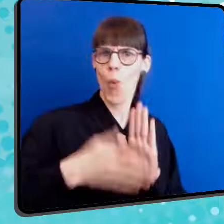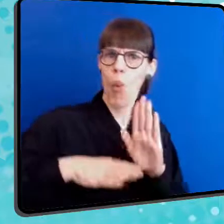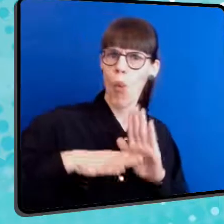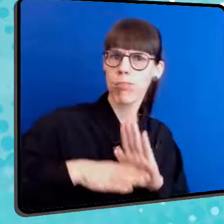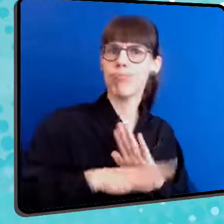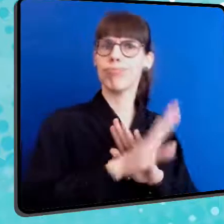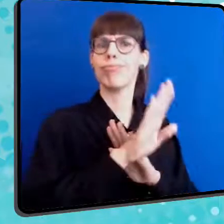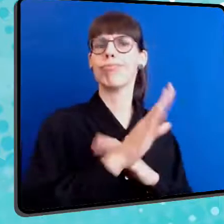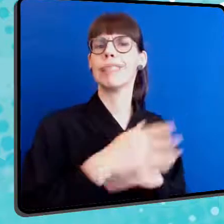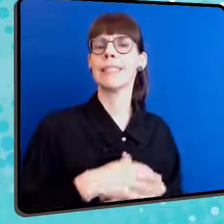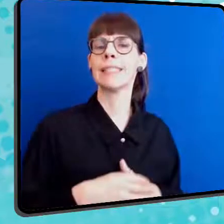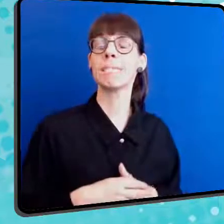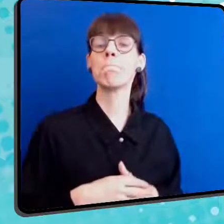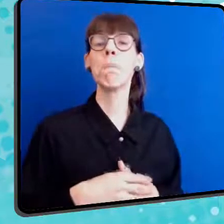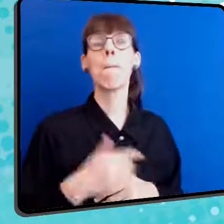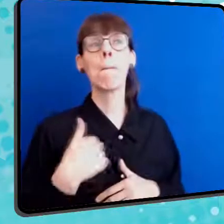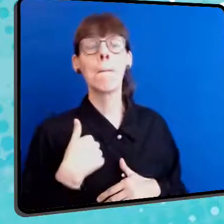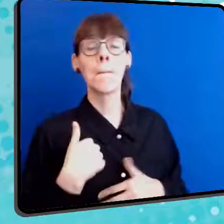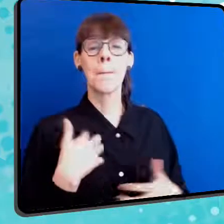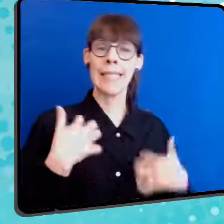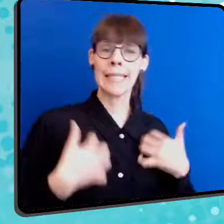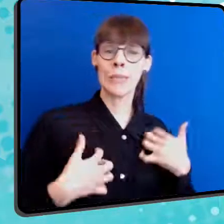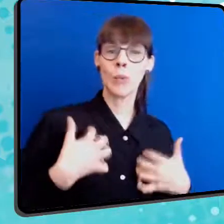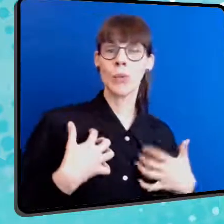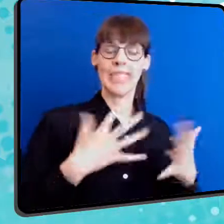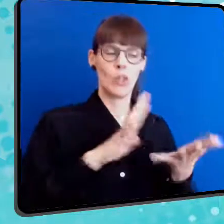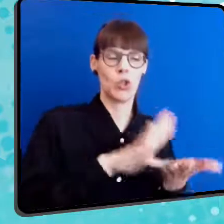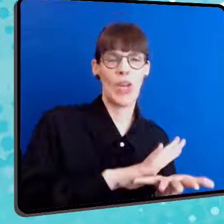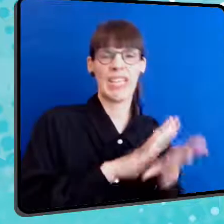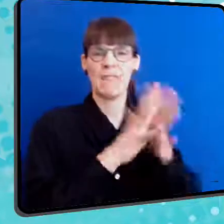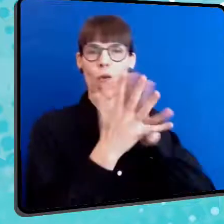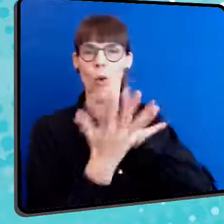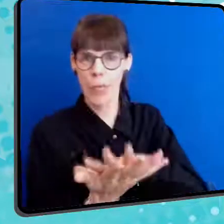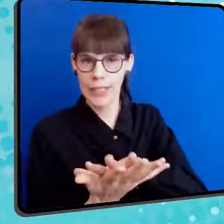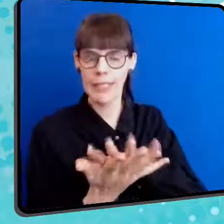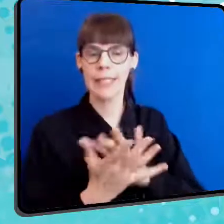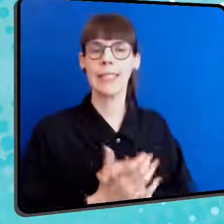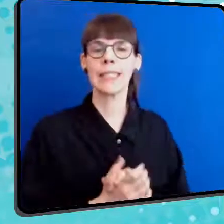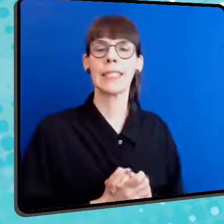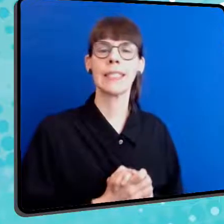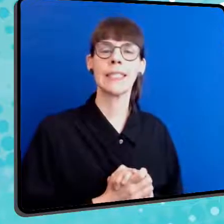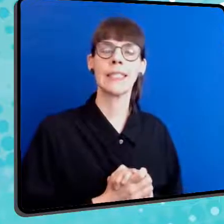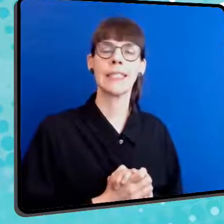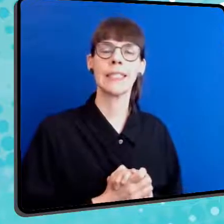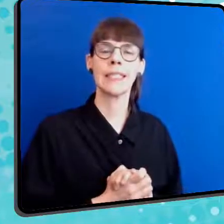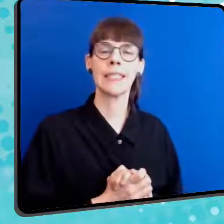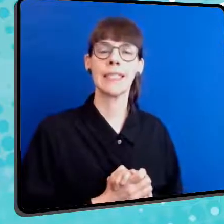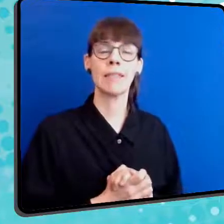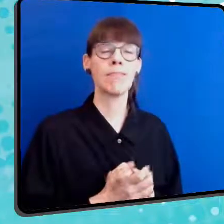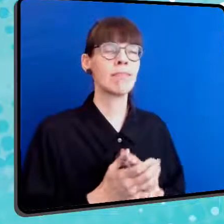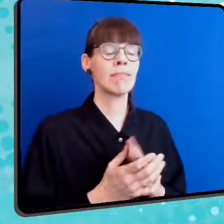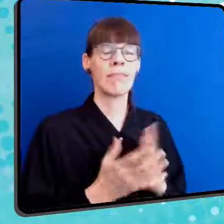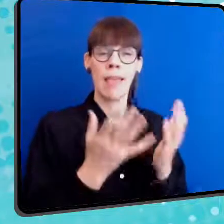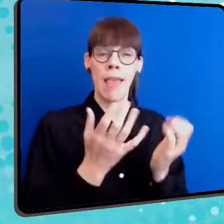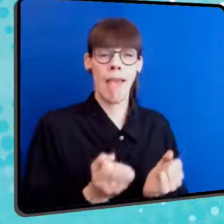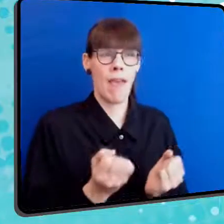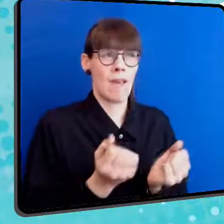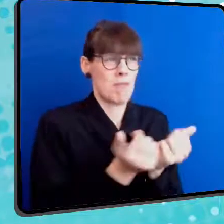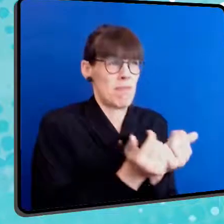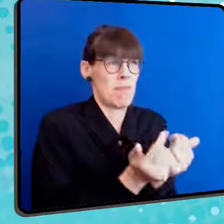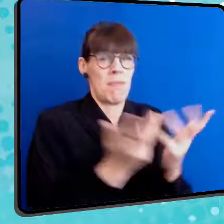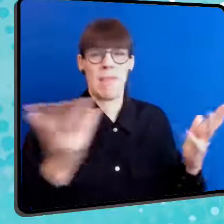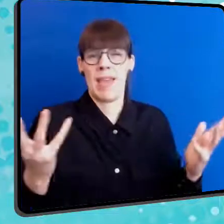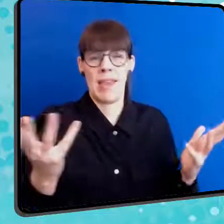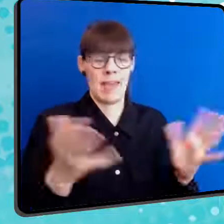in transformers and how, there's so much great stuff at the moment around transformers and adversarial